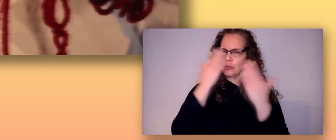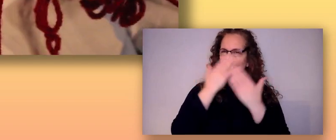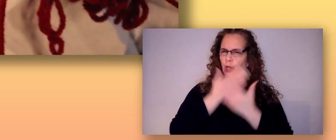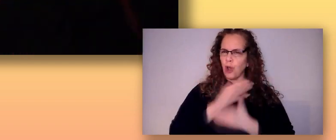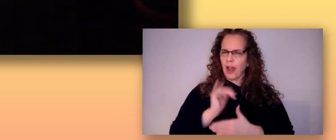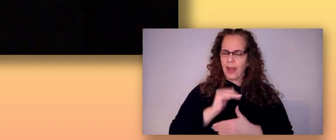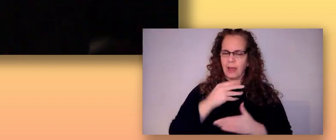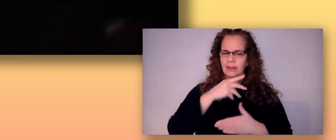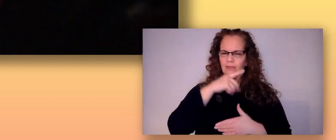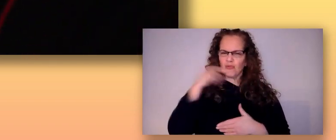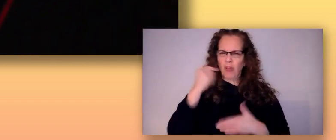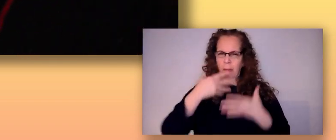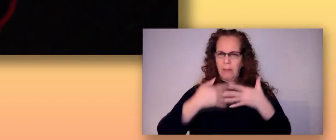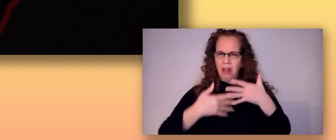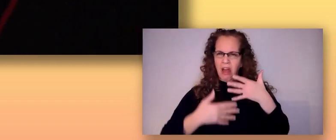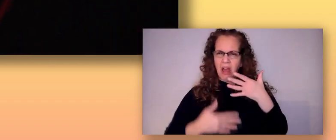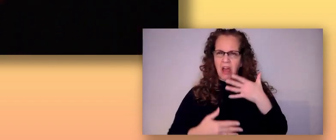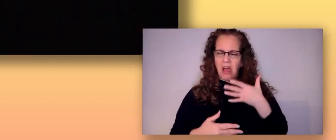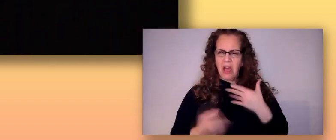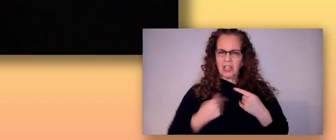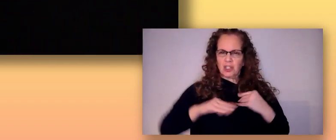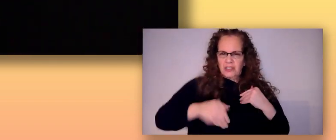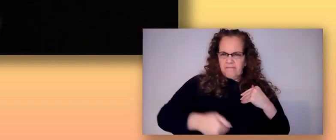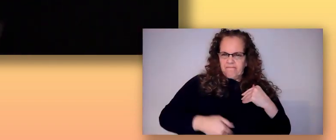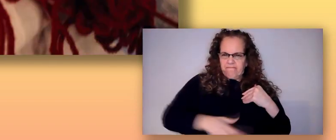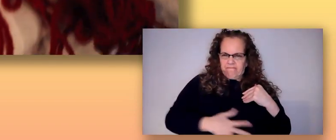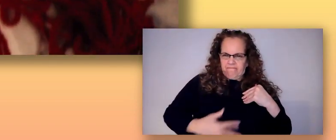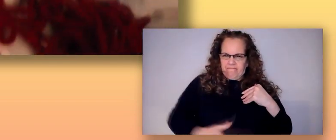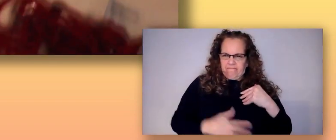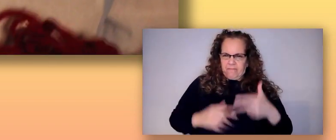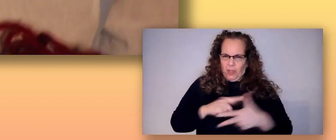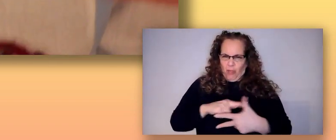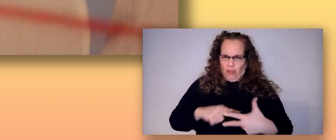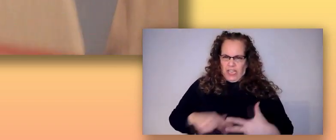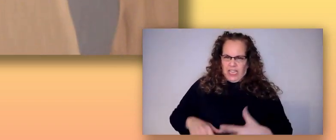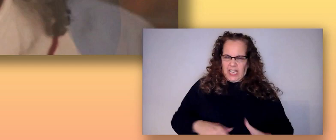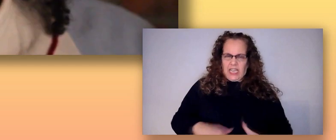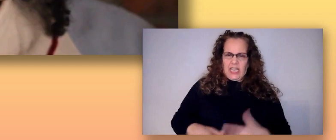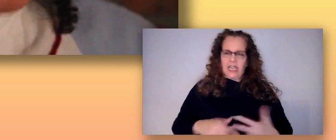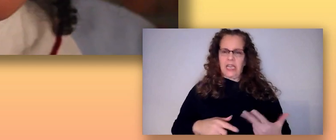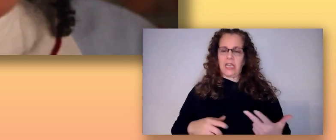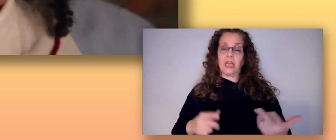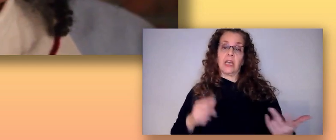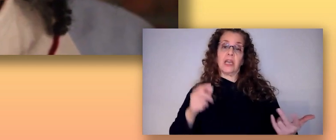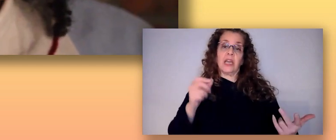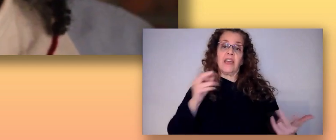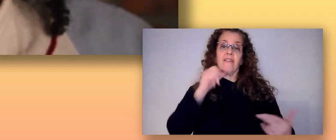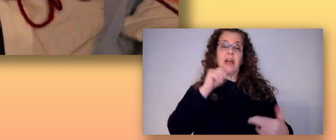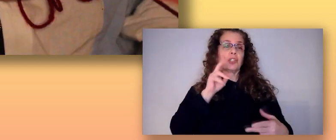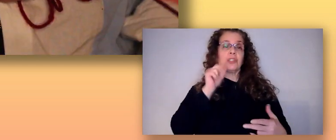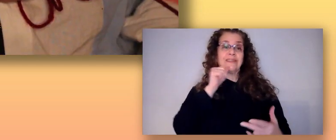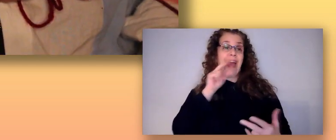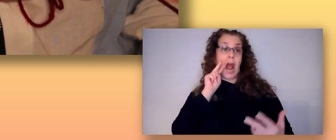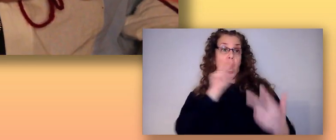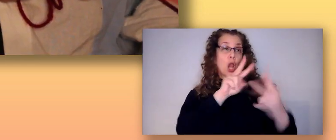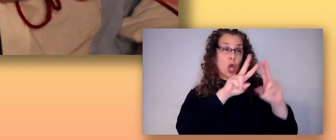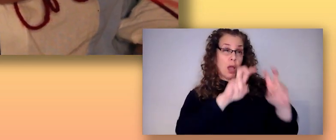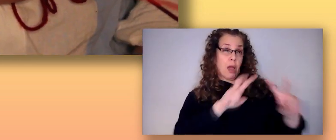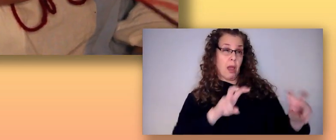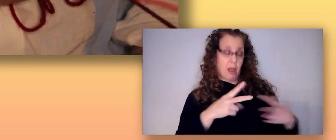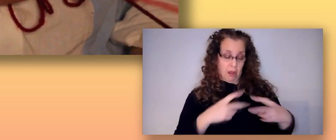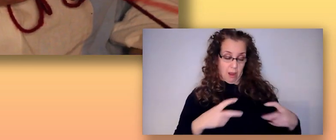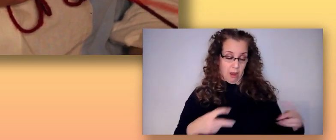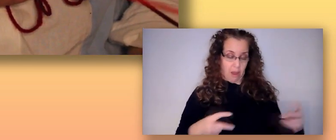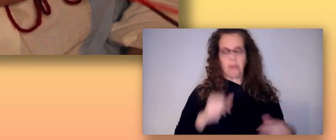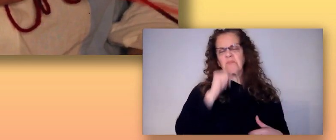blood, and they tangle right below my rib cage. And I would have never noticed if I just stayed outside the mirror. But one day, I